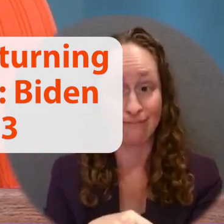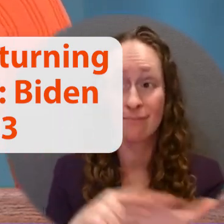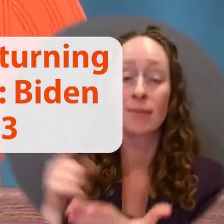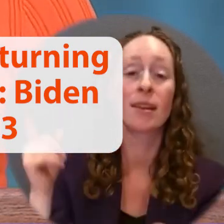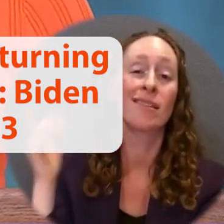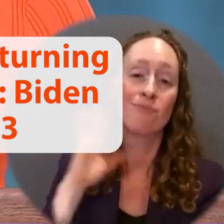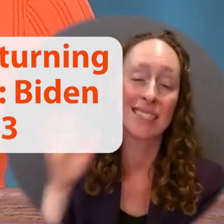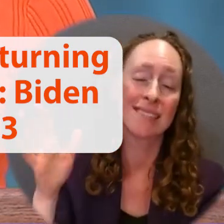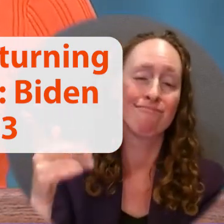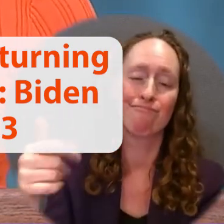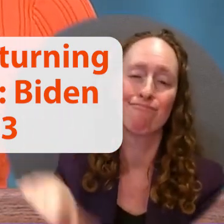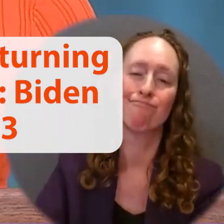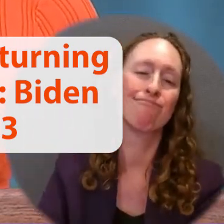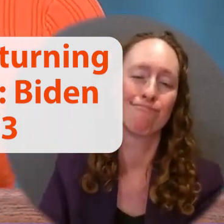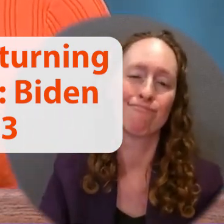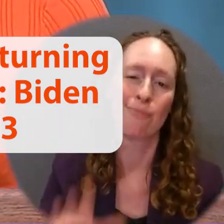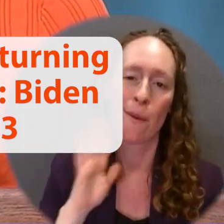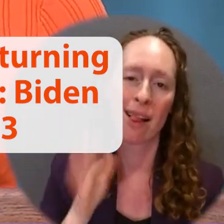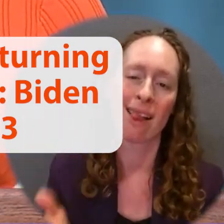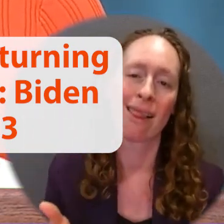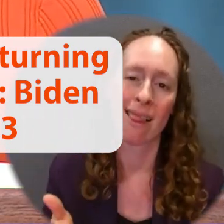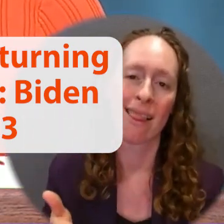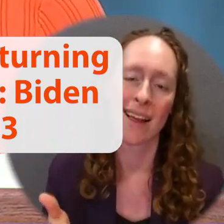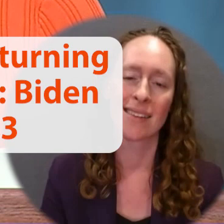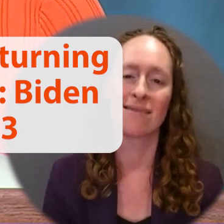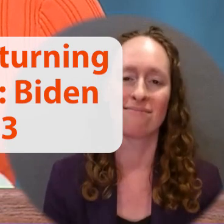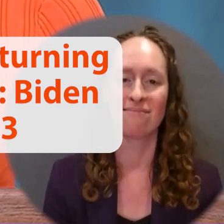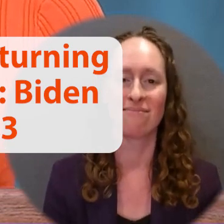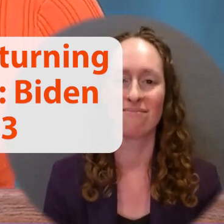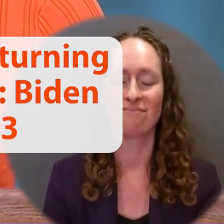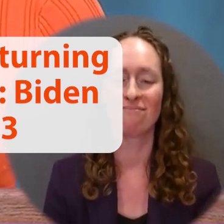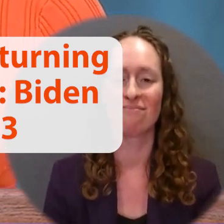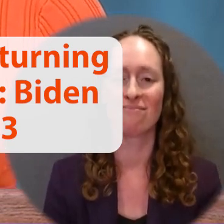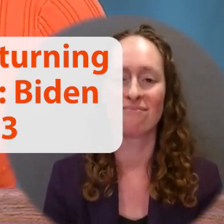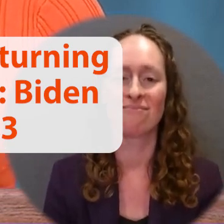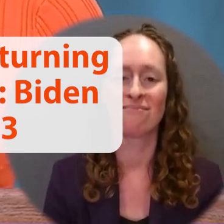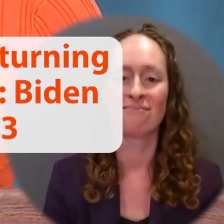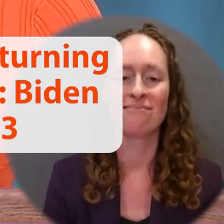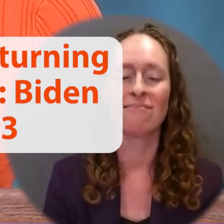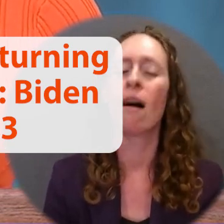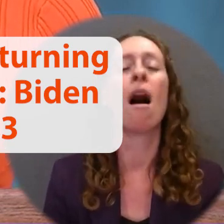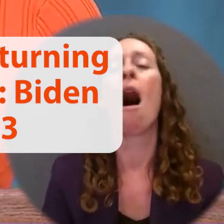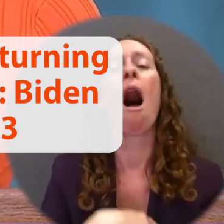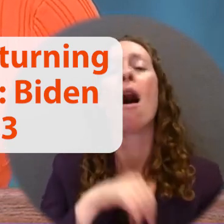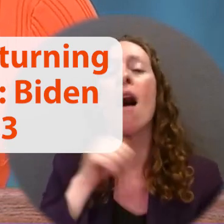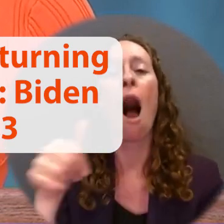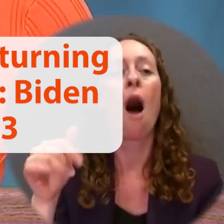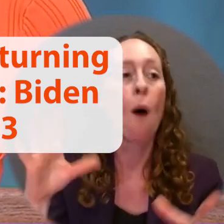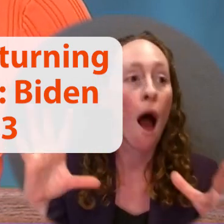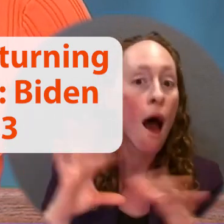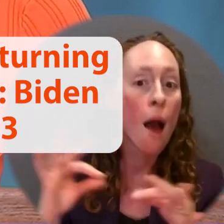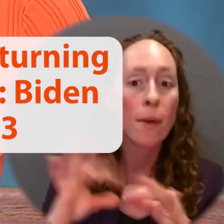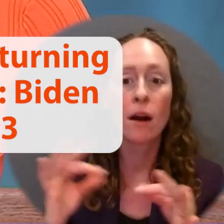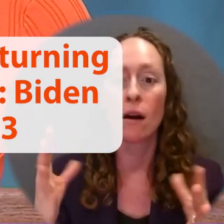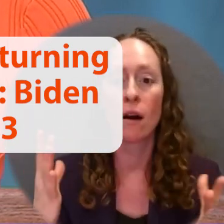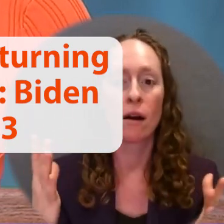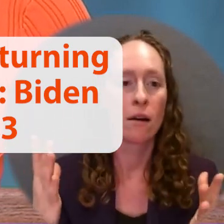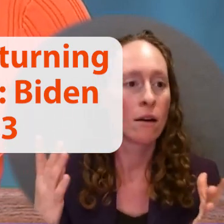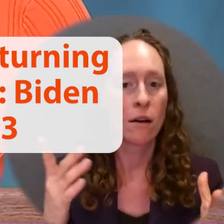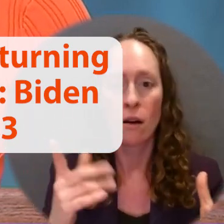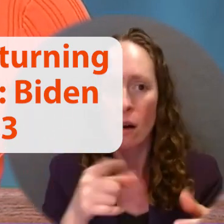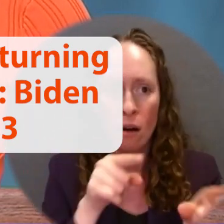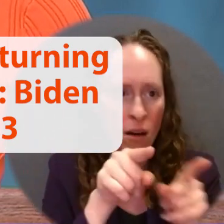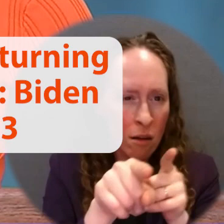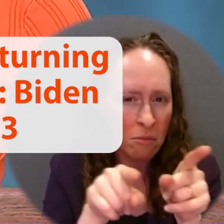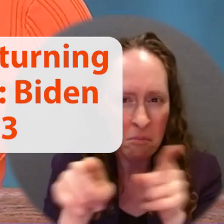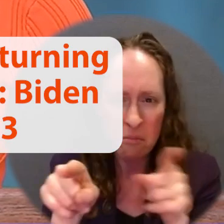is, I'm not going to speak directly to how members, senators voted on this, but I will